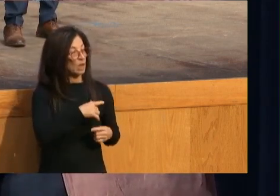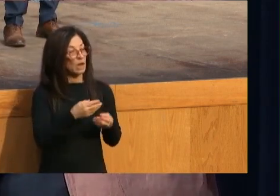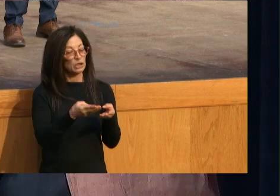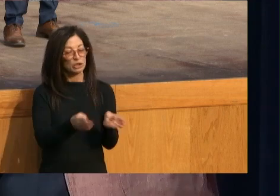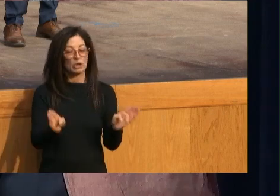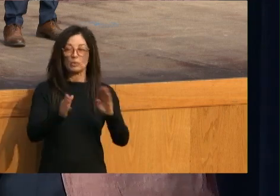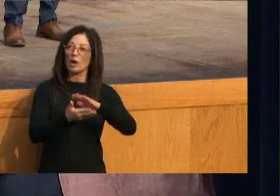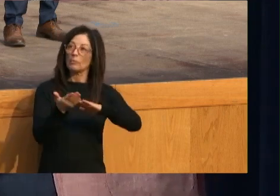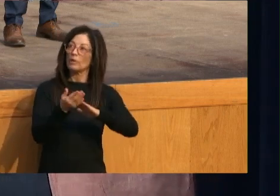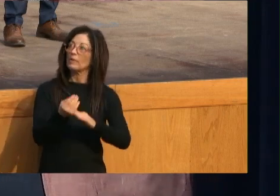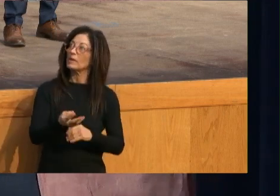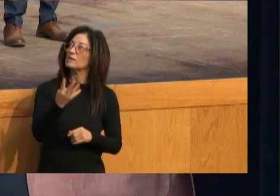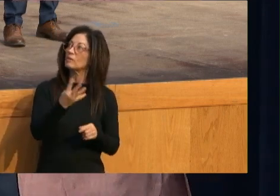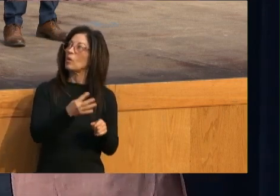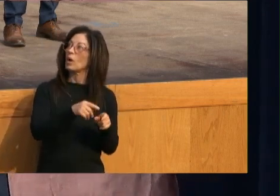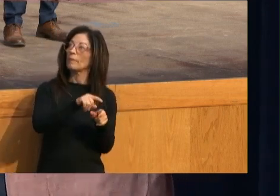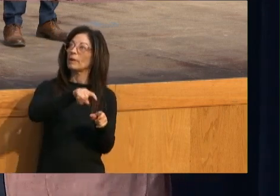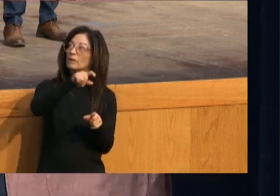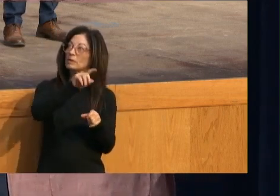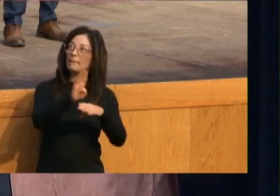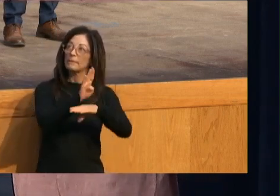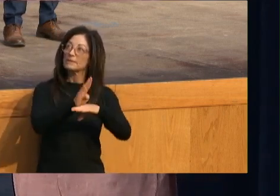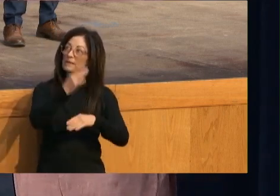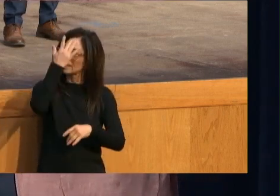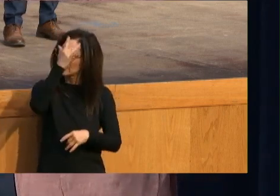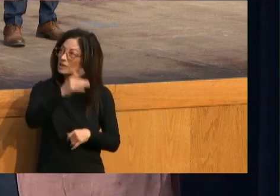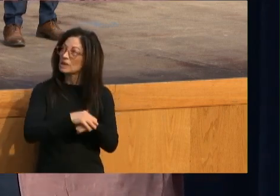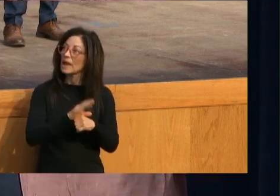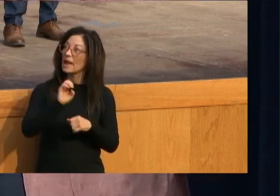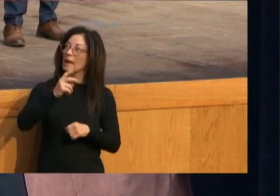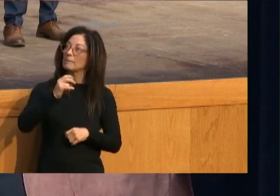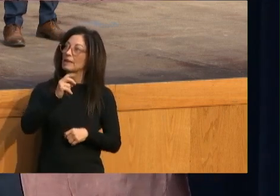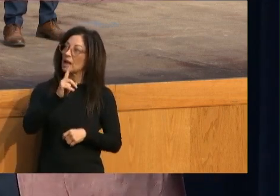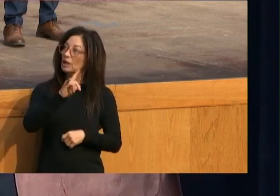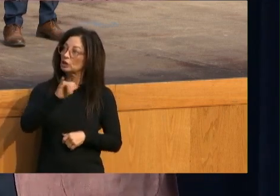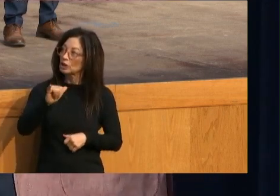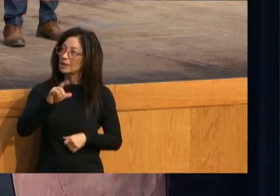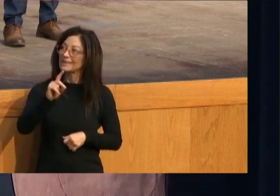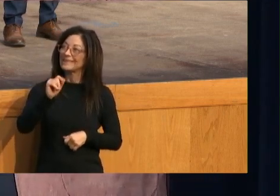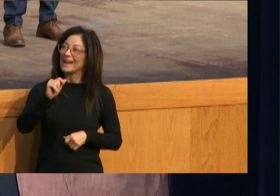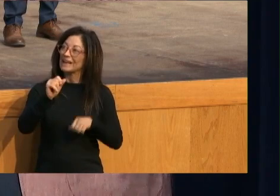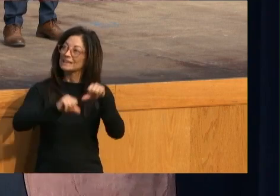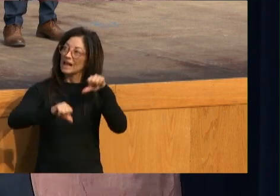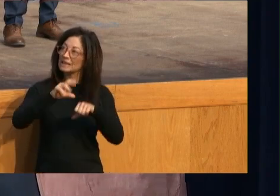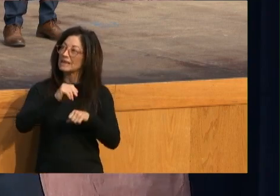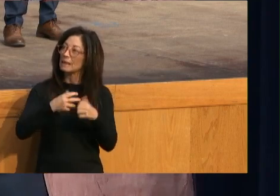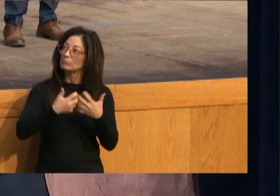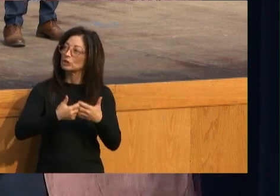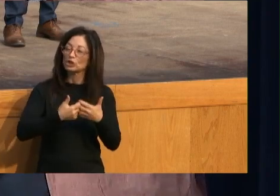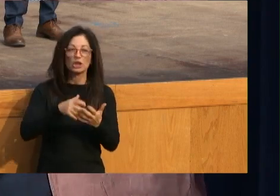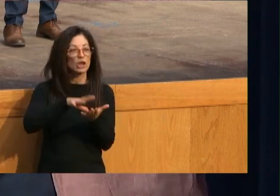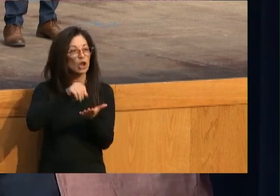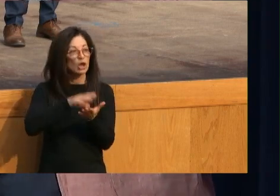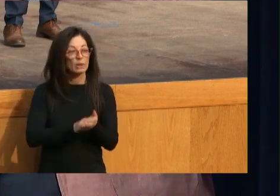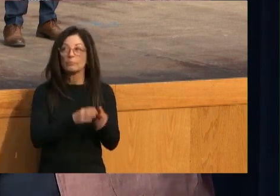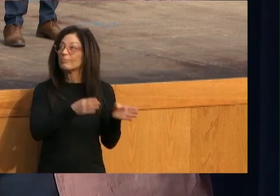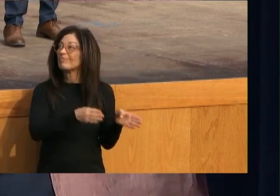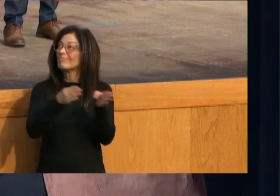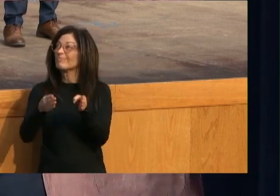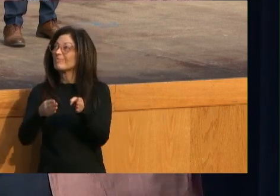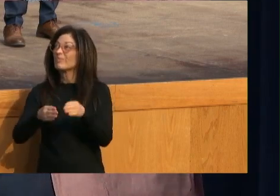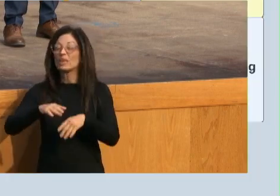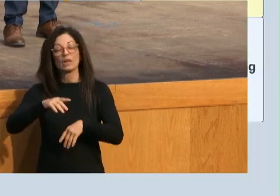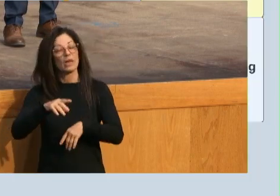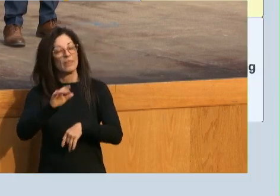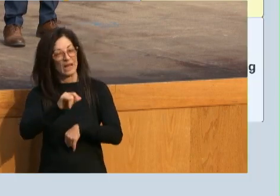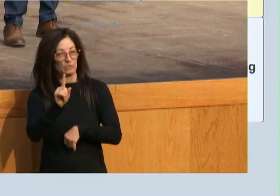in these 4 pillars, business intelligence, epidemiology, data science, machine learning. The left side is roughly where we were 5 years ago,